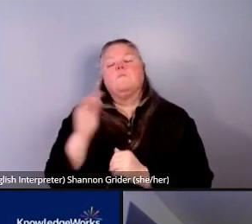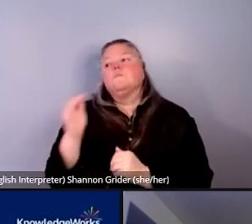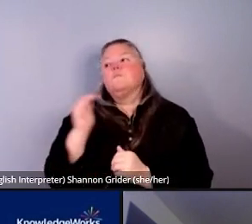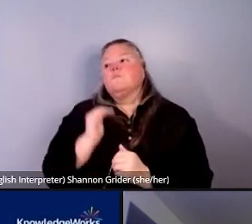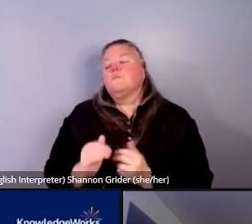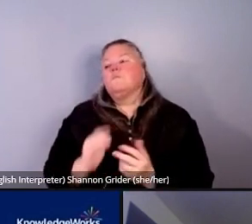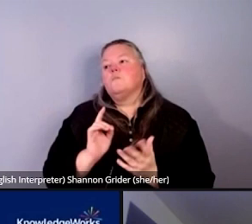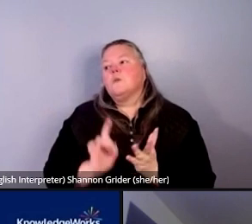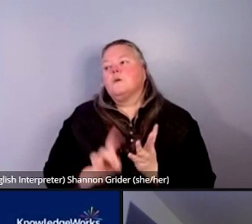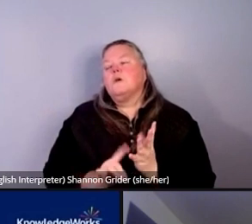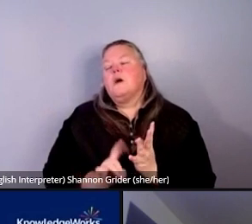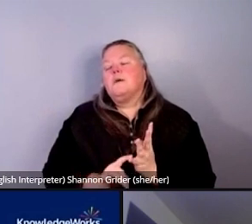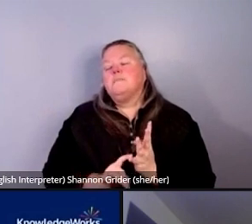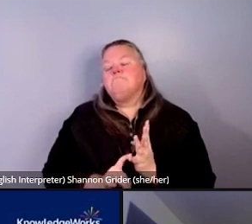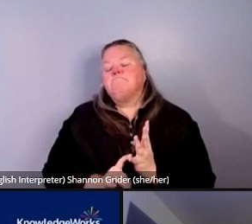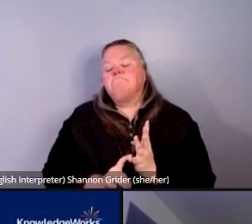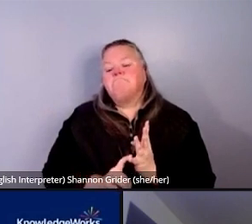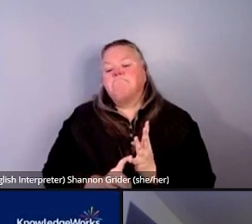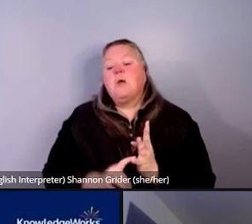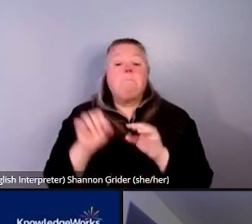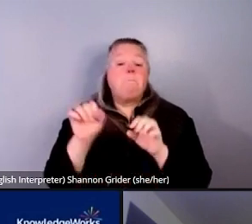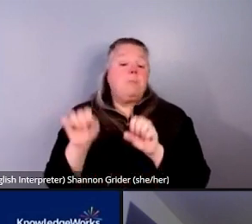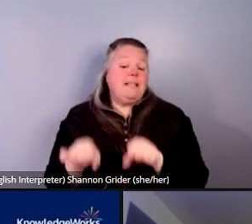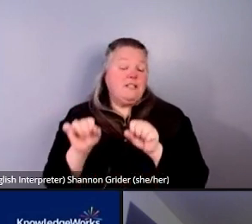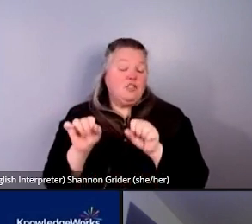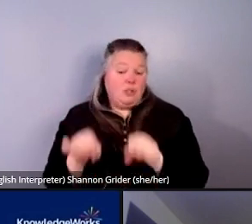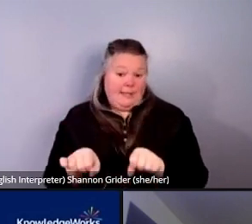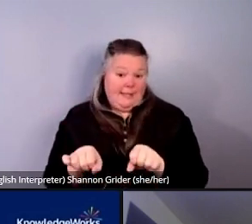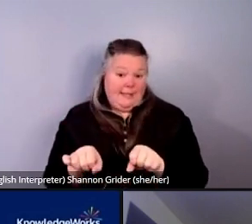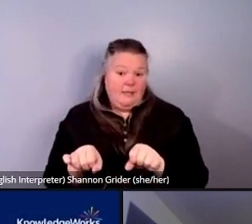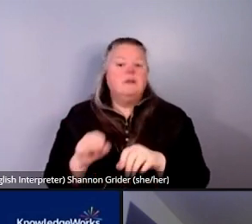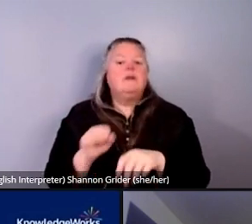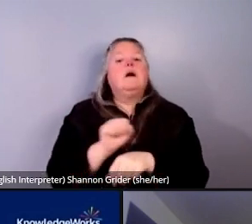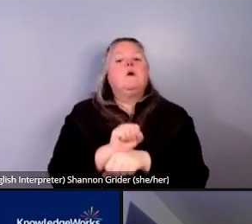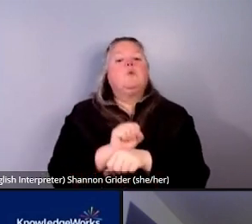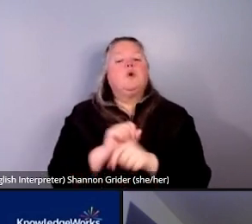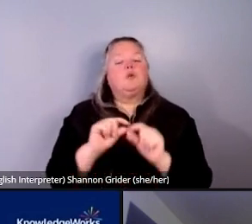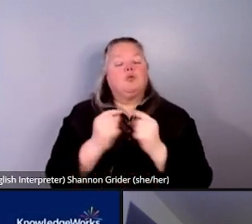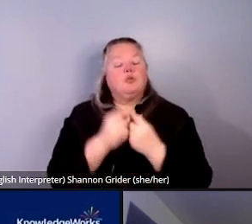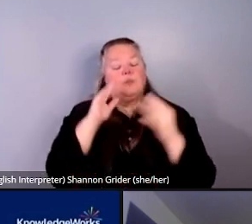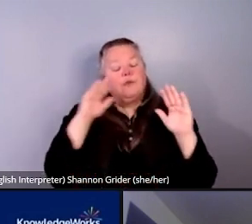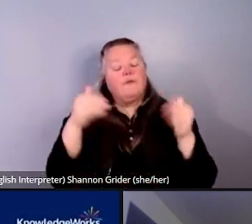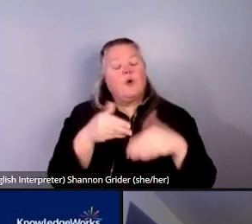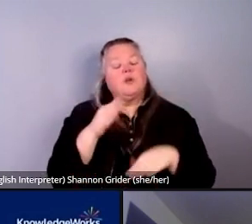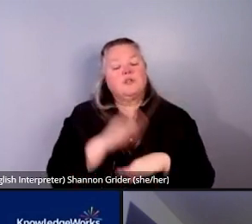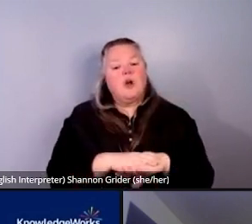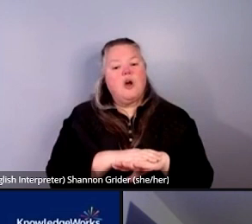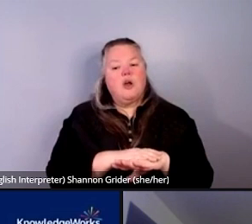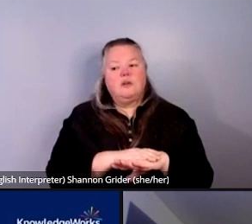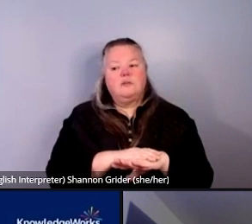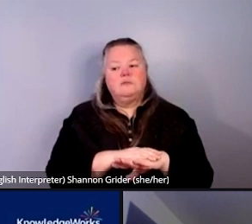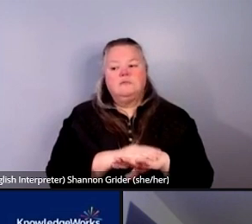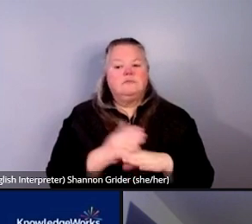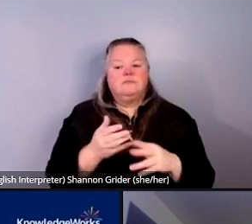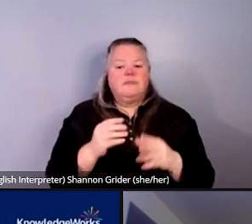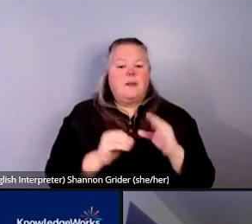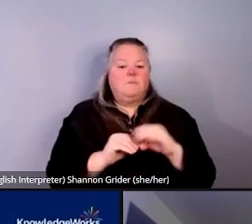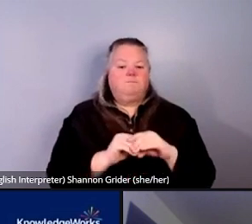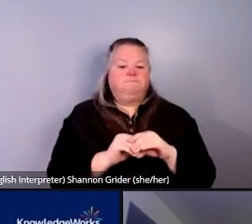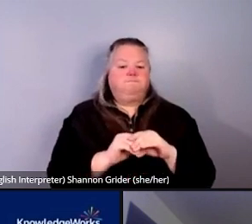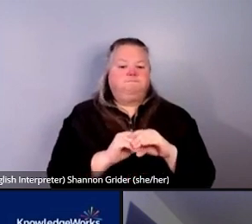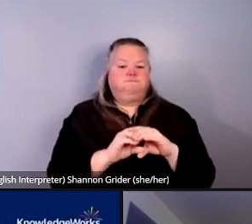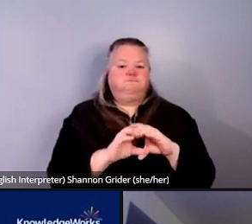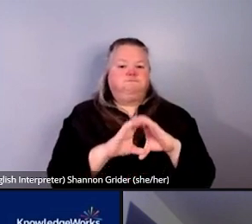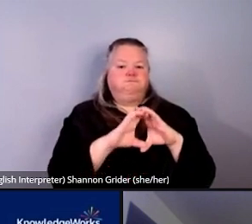then we have potentially a work group that's going to focus on sort of how do we build this repository of high